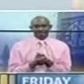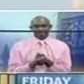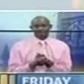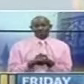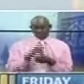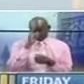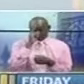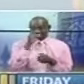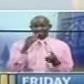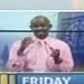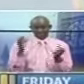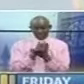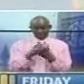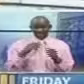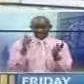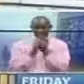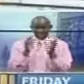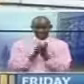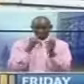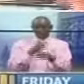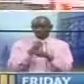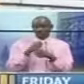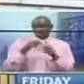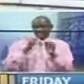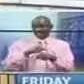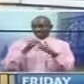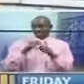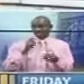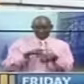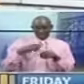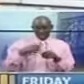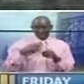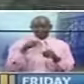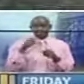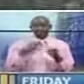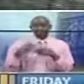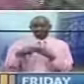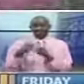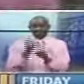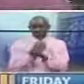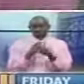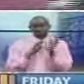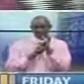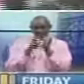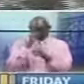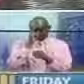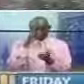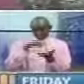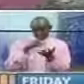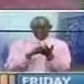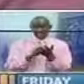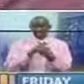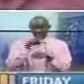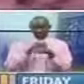Police departments will converge at the Ngong Race Course Saturday morning as athletes battle for slots to represent the police departments in the National Cross